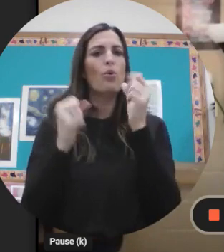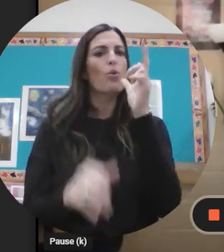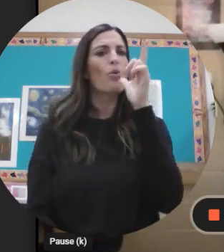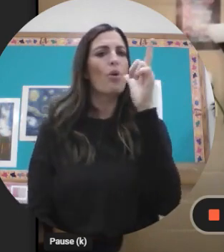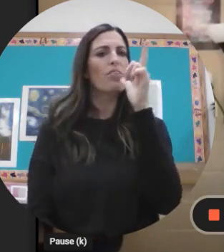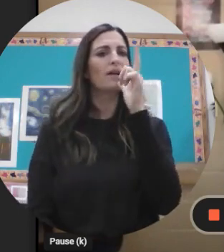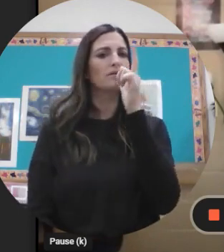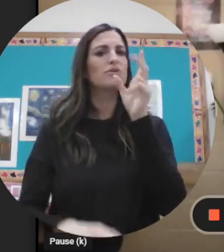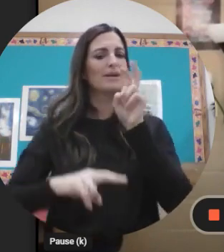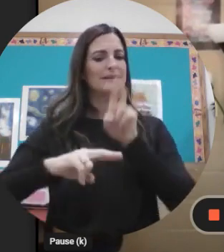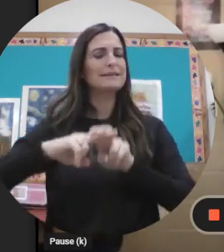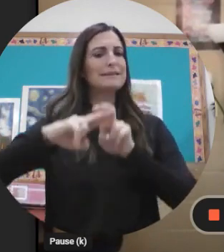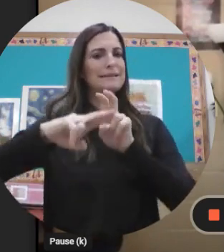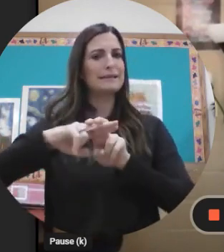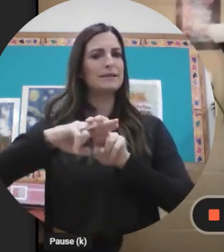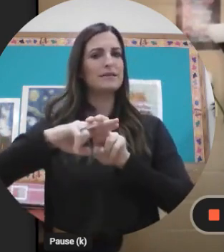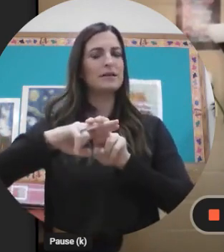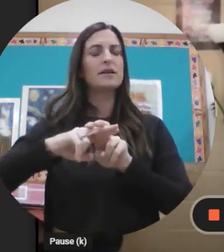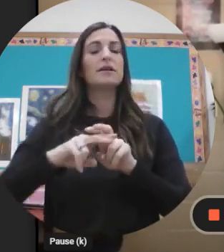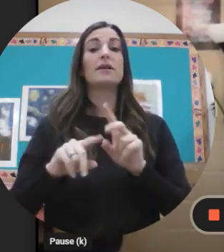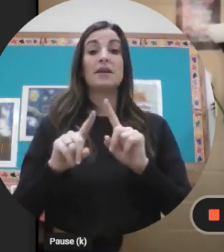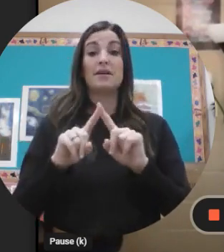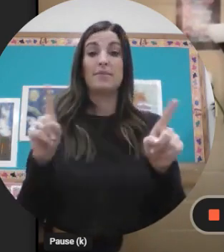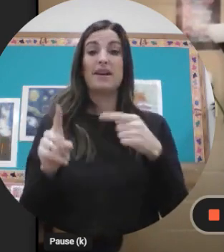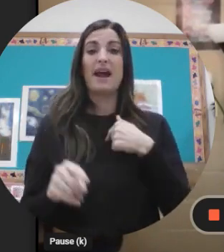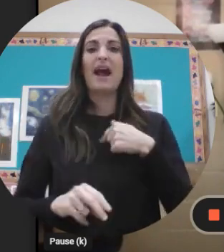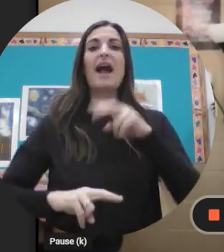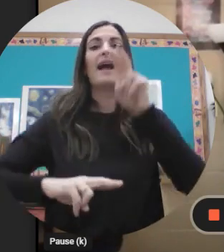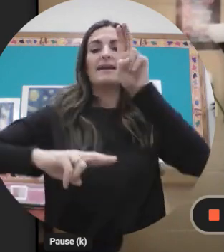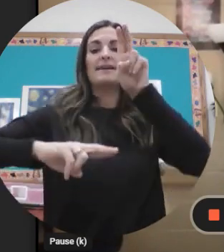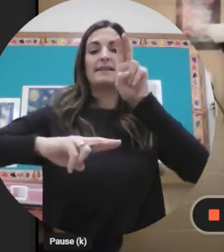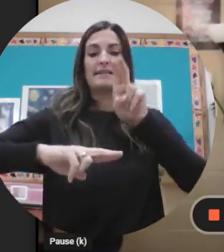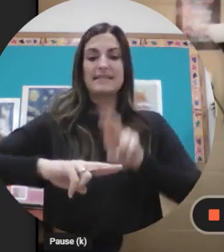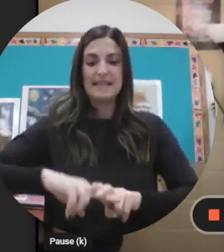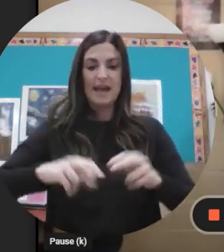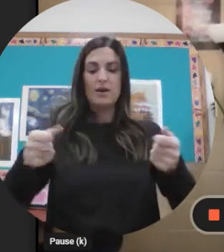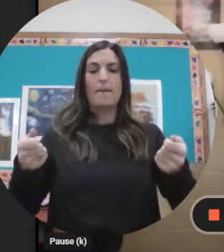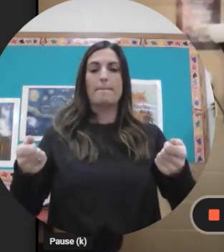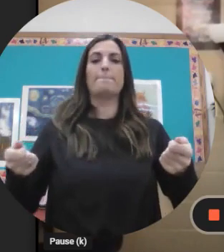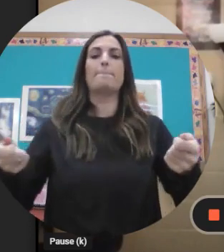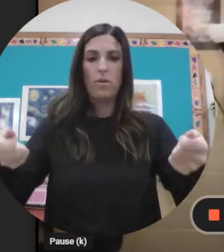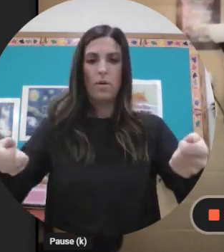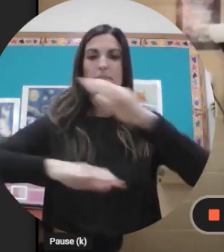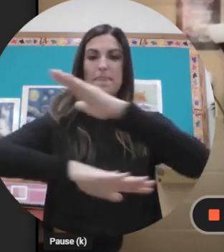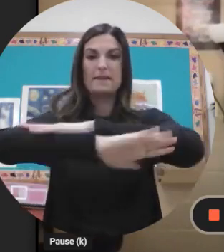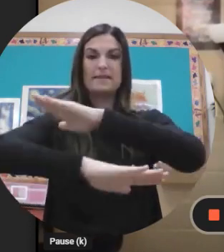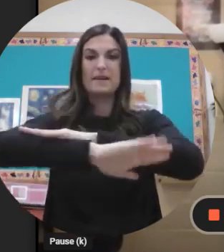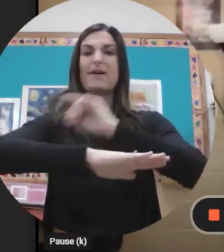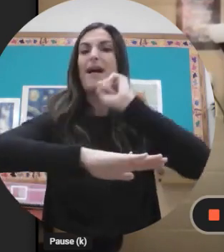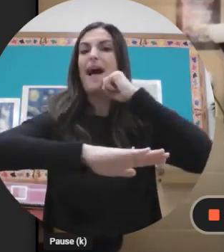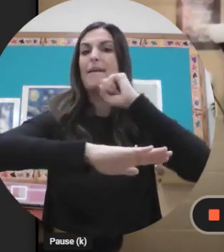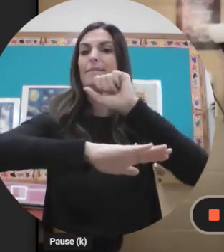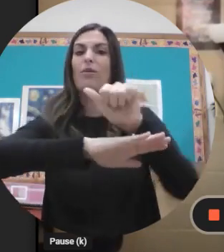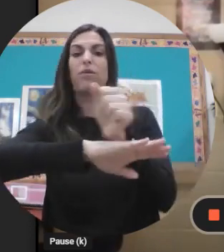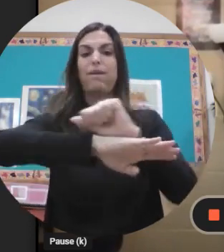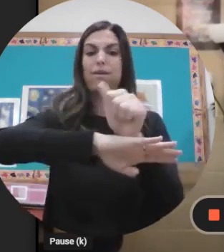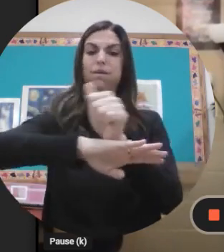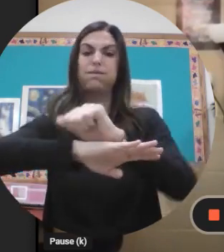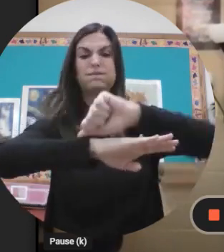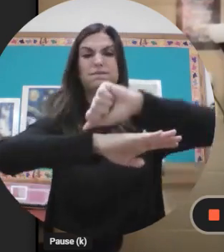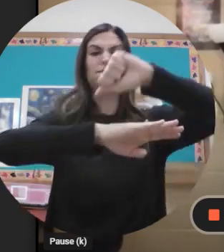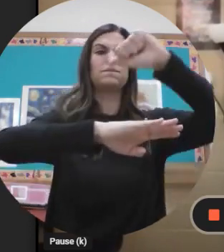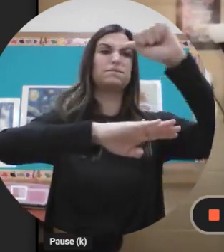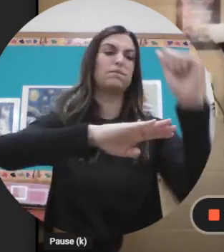But as I was sitting down, my foot hit the table leg and my apple wobbled right over the lip of my tray. It bounced once